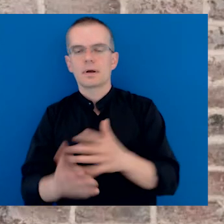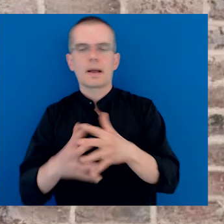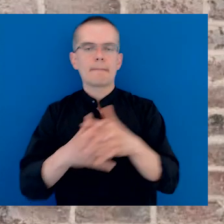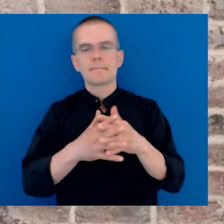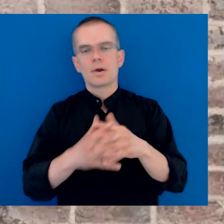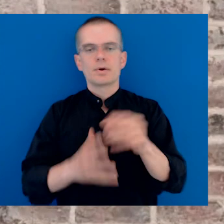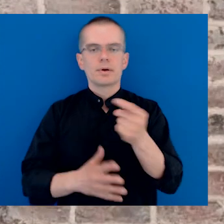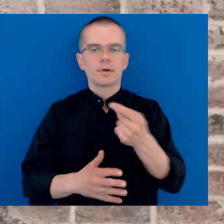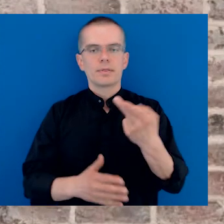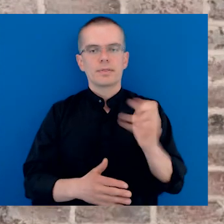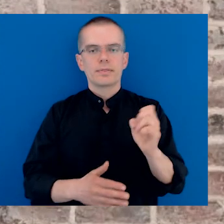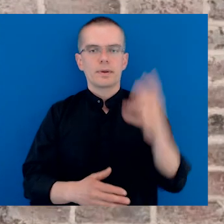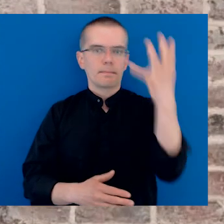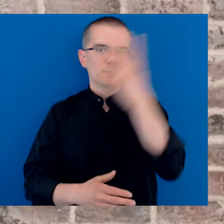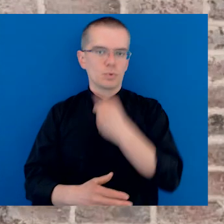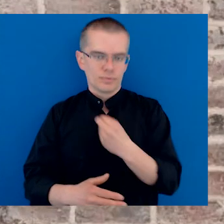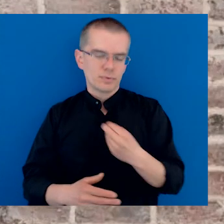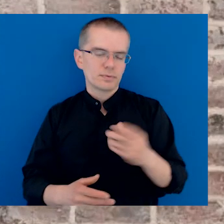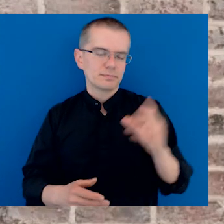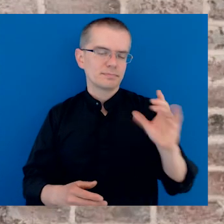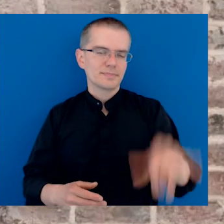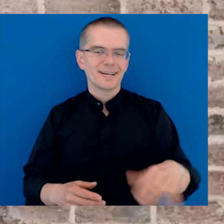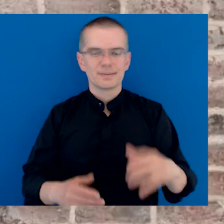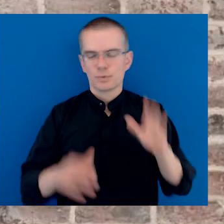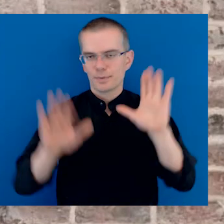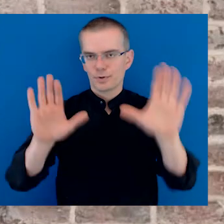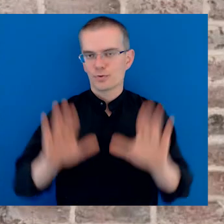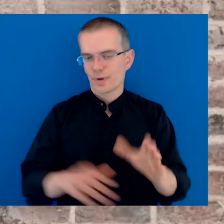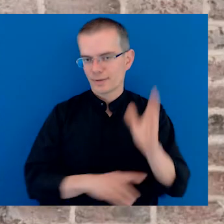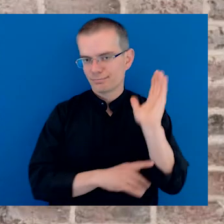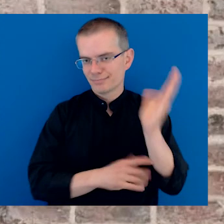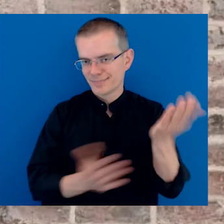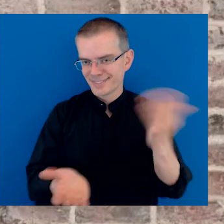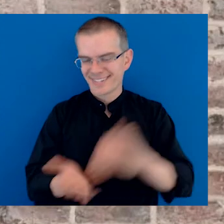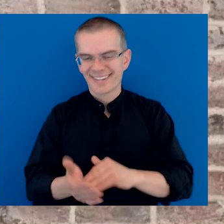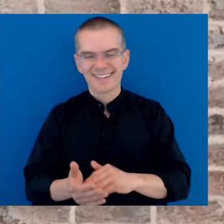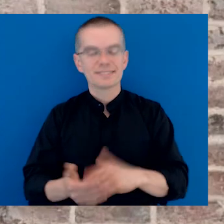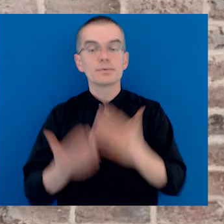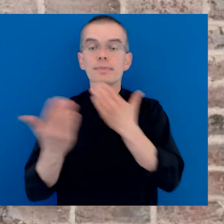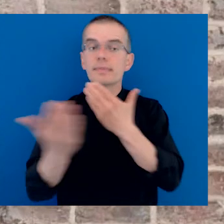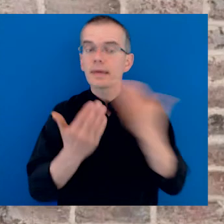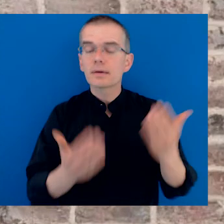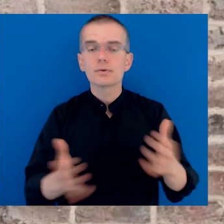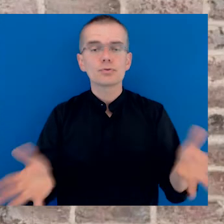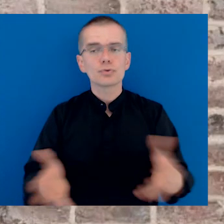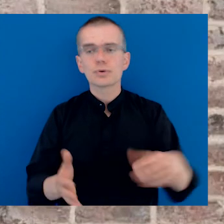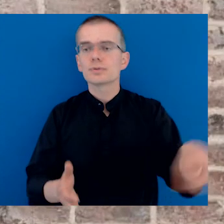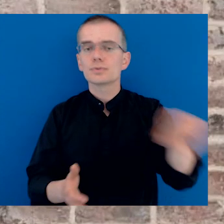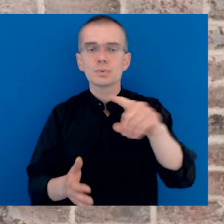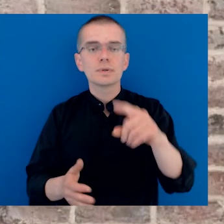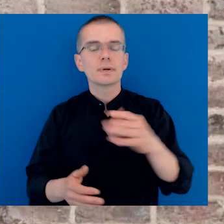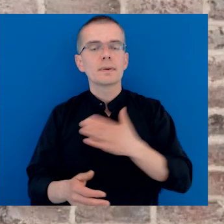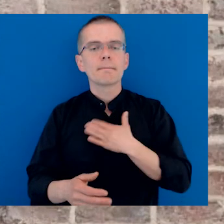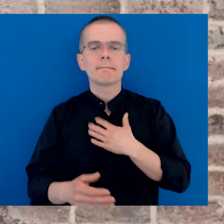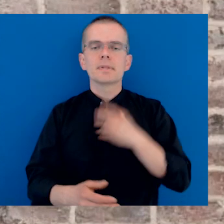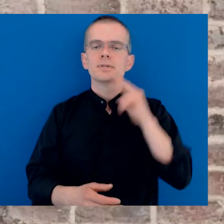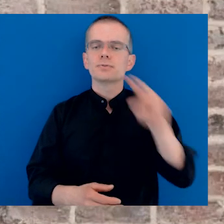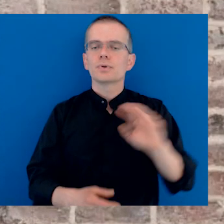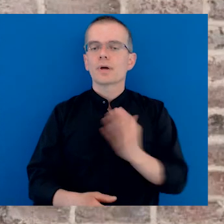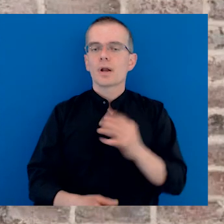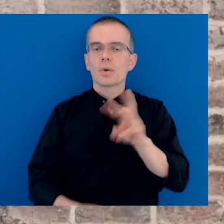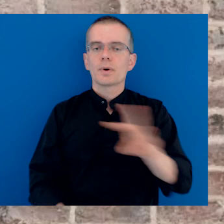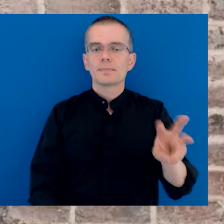I know, another wonderful session as well. So again, thank you all so much, and I encourage all of you out